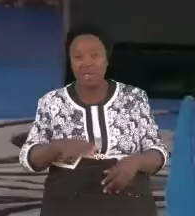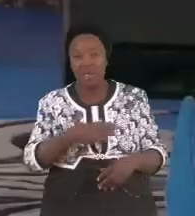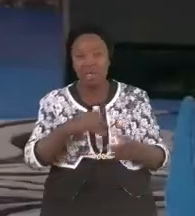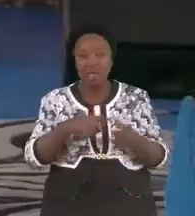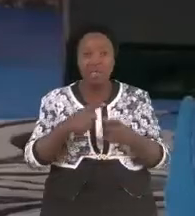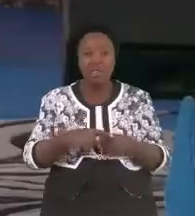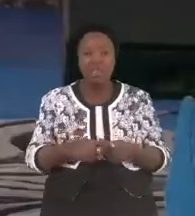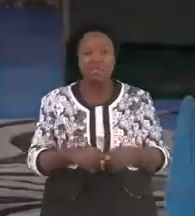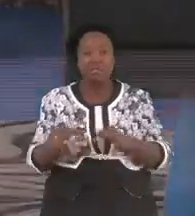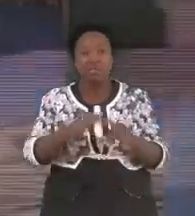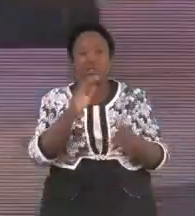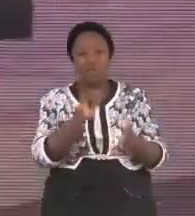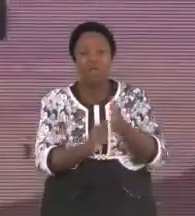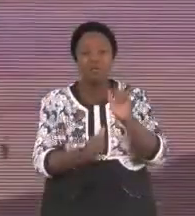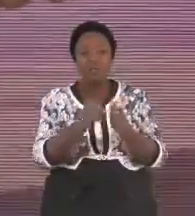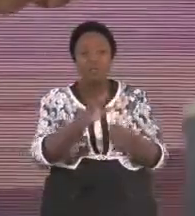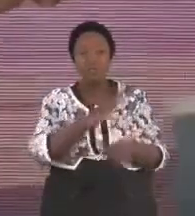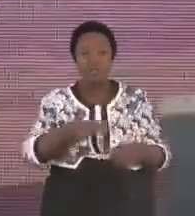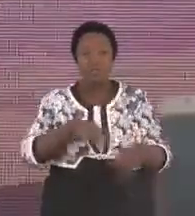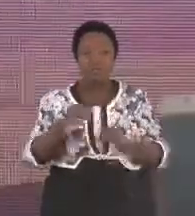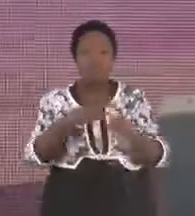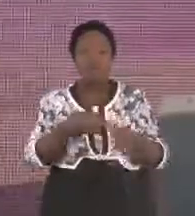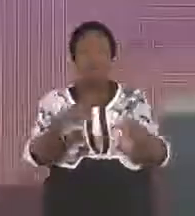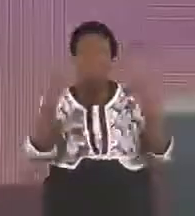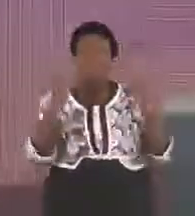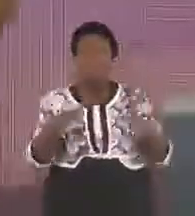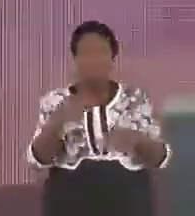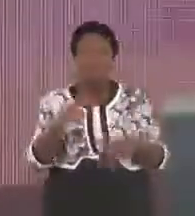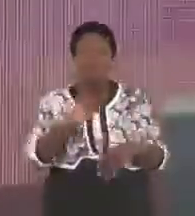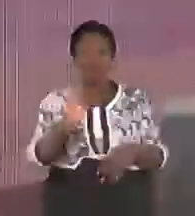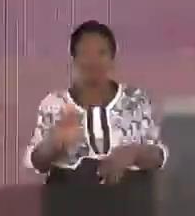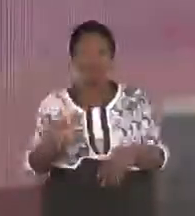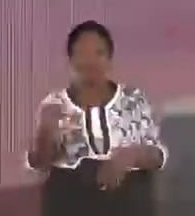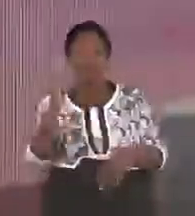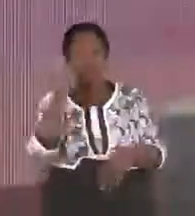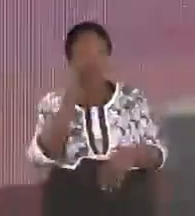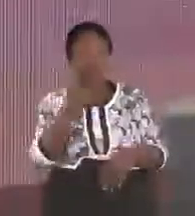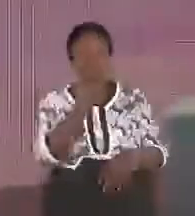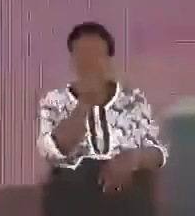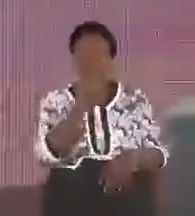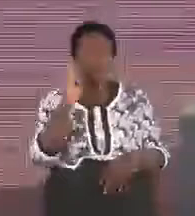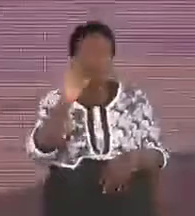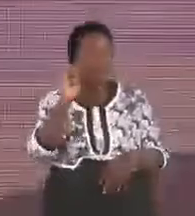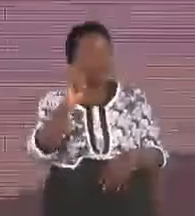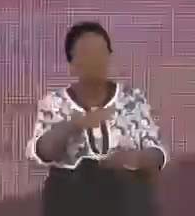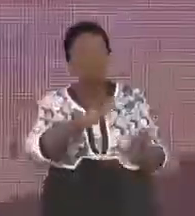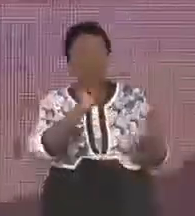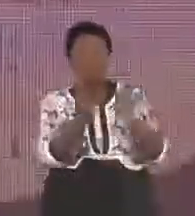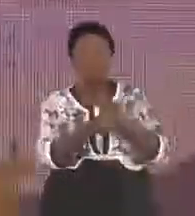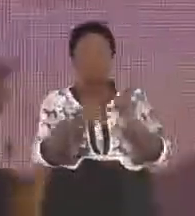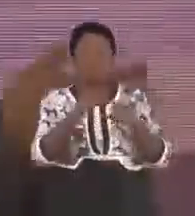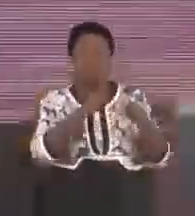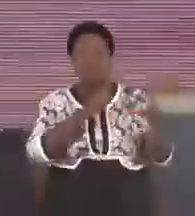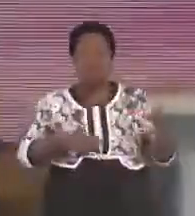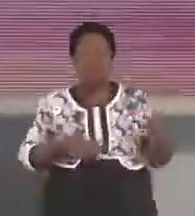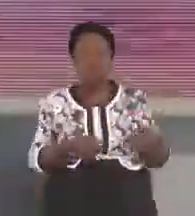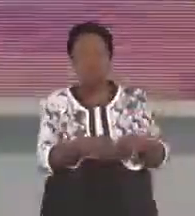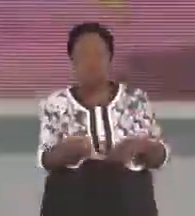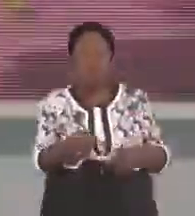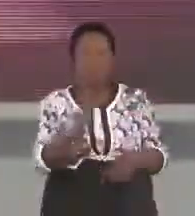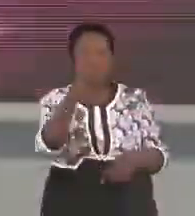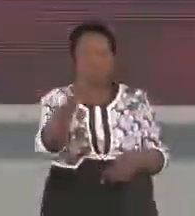do. Many of the children of Israel shall he turn to the Lord their God. As you